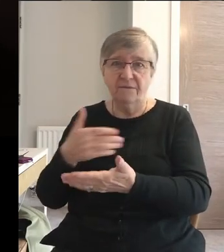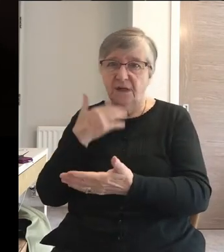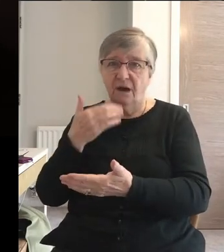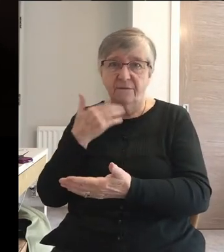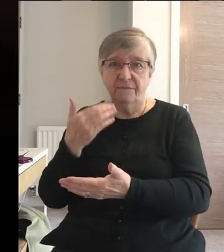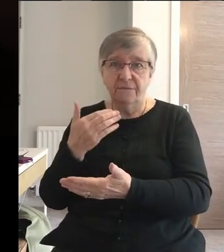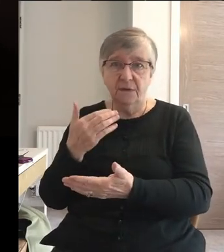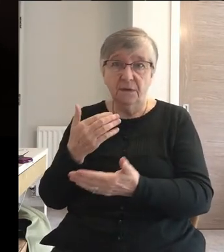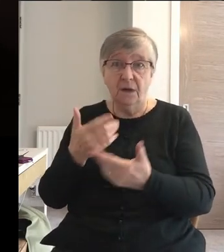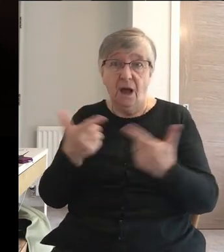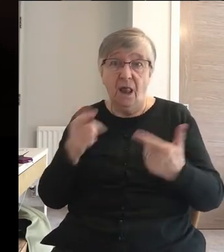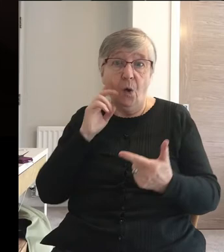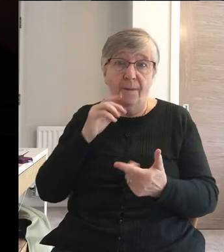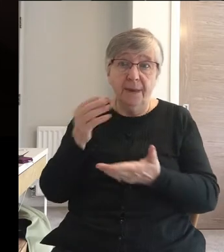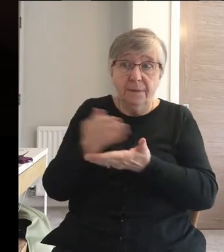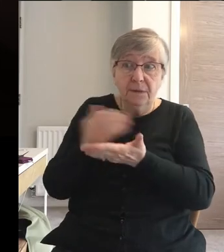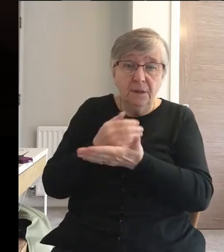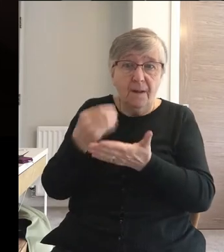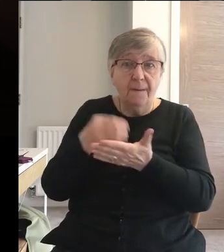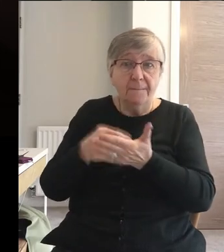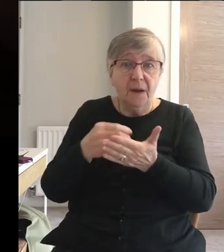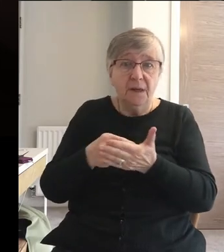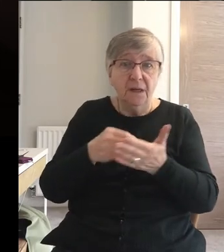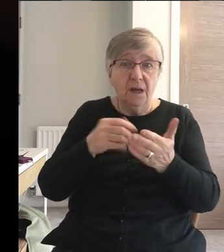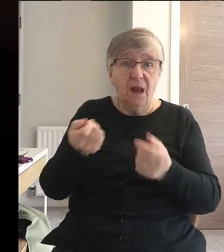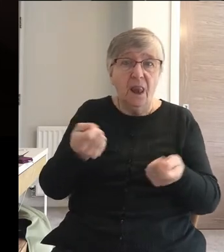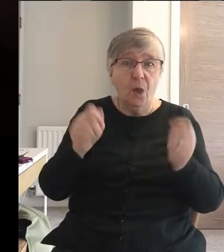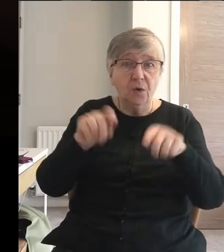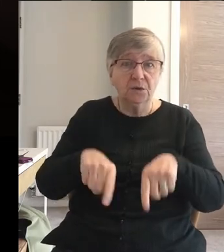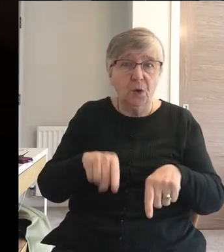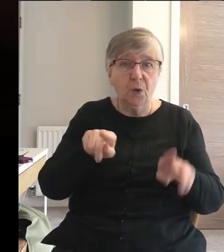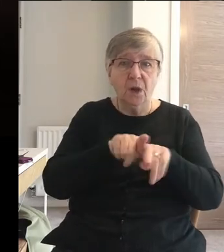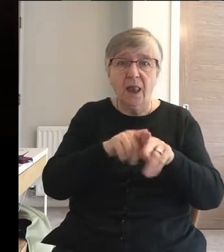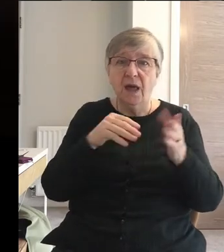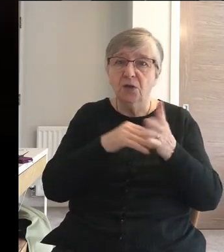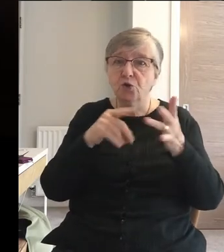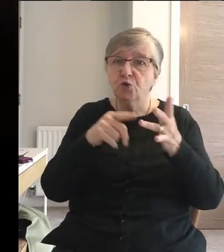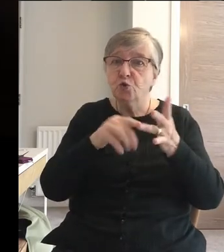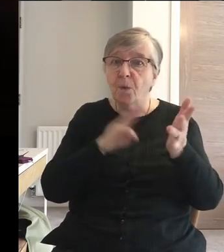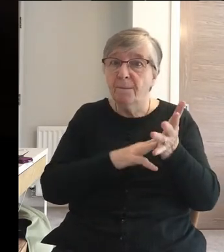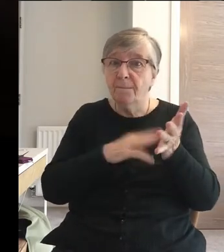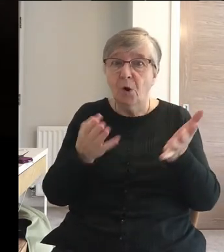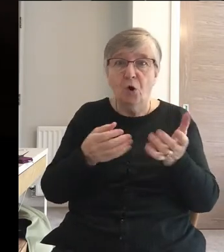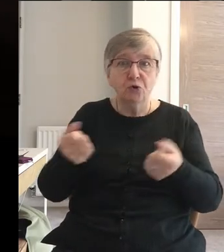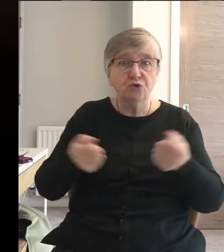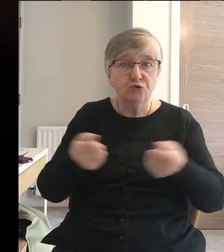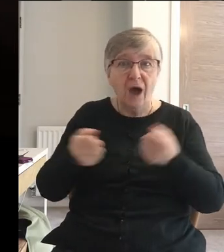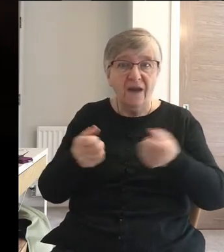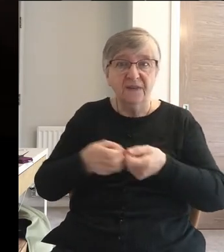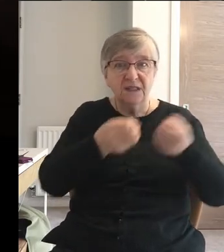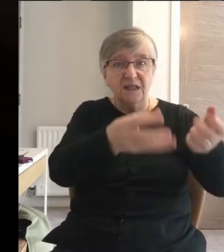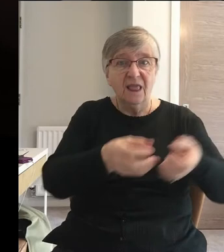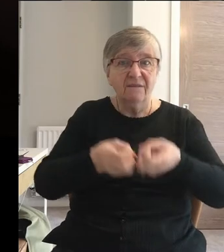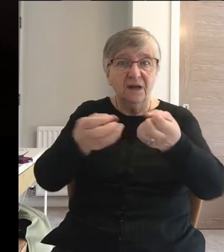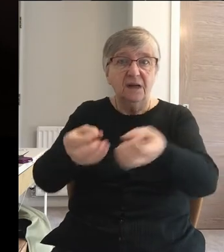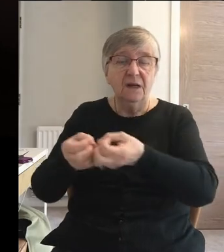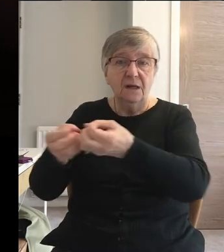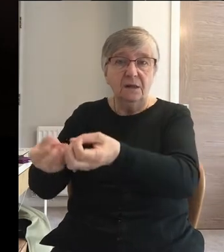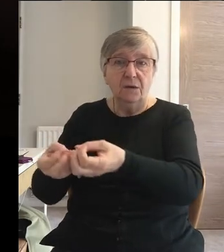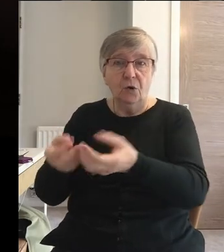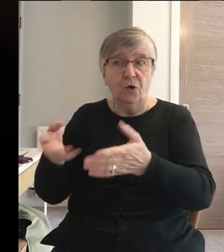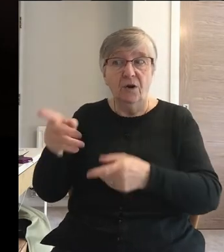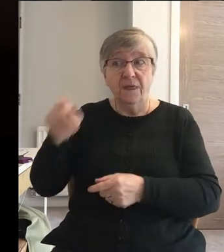the lockdown. Maybe they've got a business or a product like Zoom or delivery drivers that was just right for the occasion. Maybe they know the